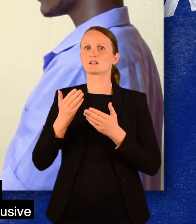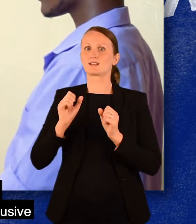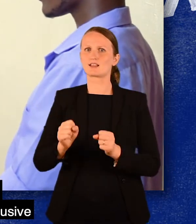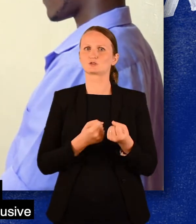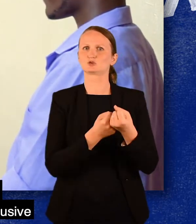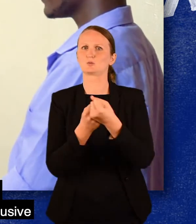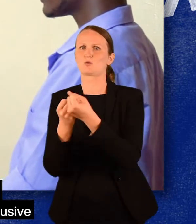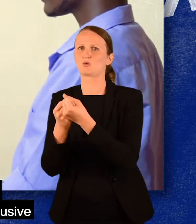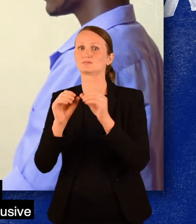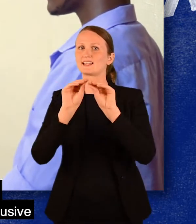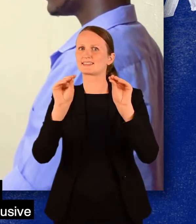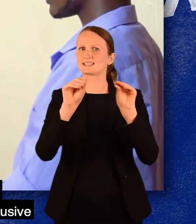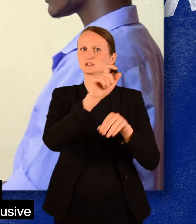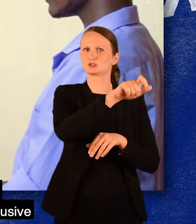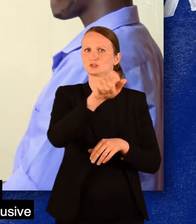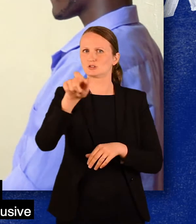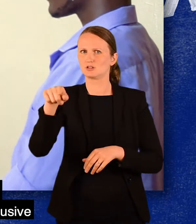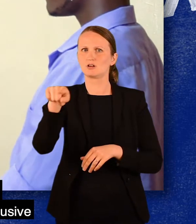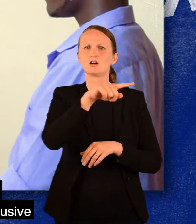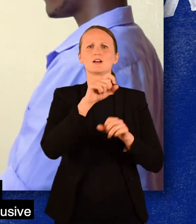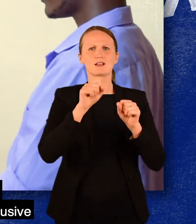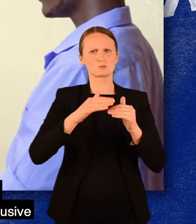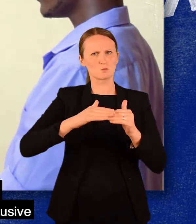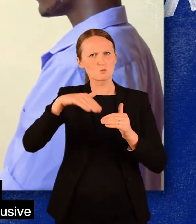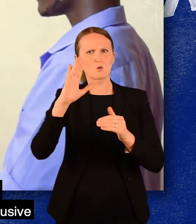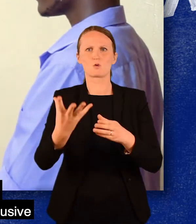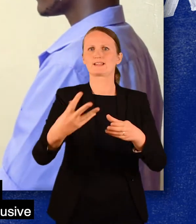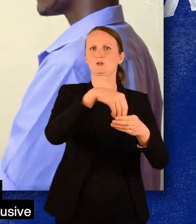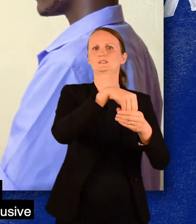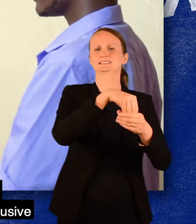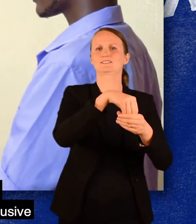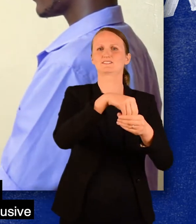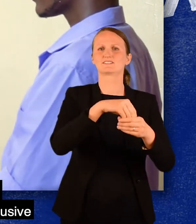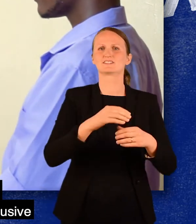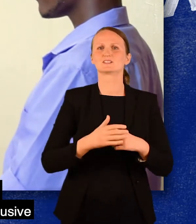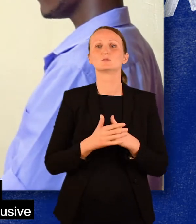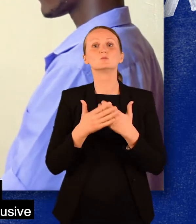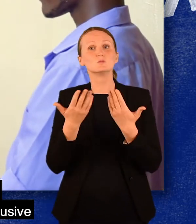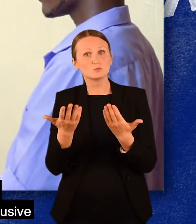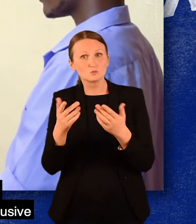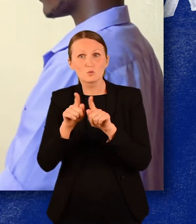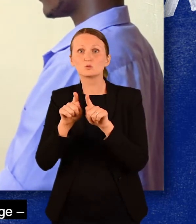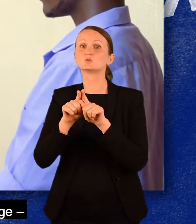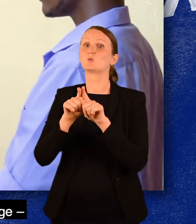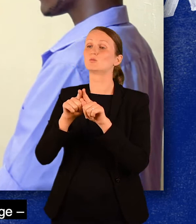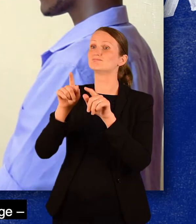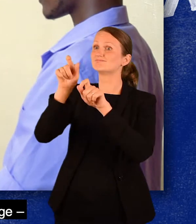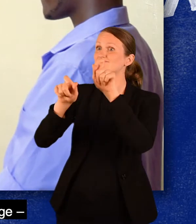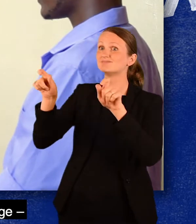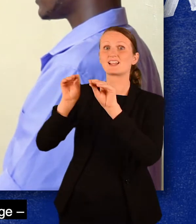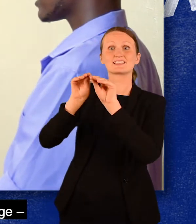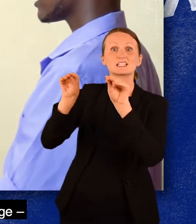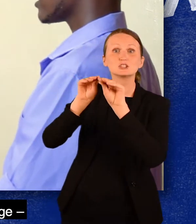need to support teachers to be more inclusive or